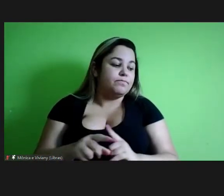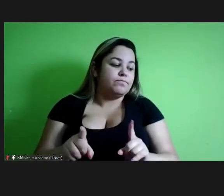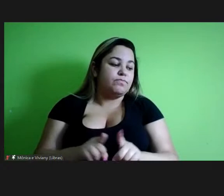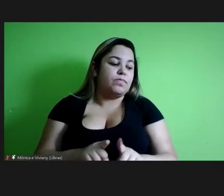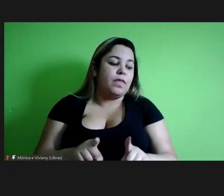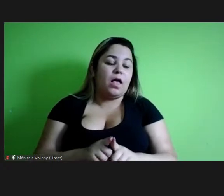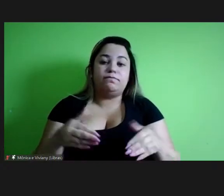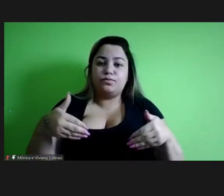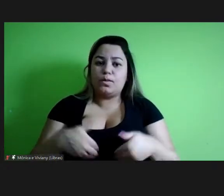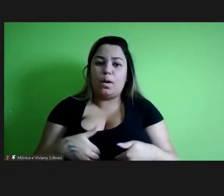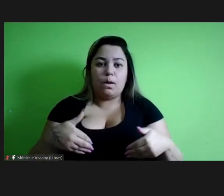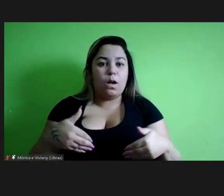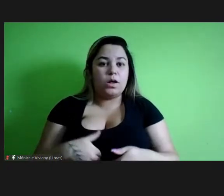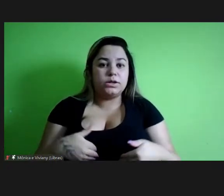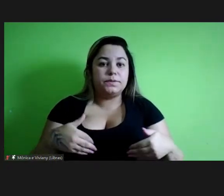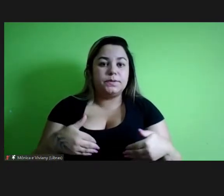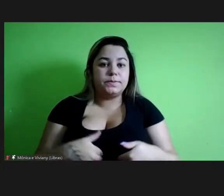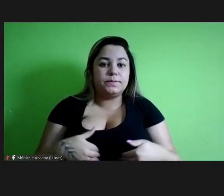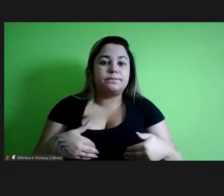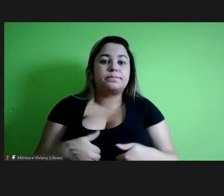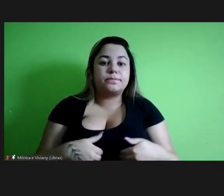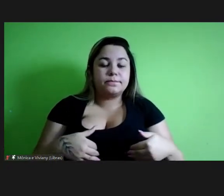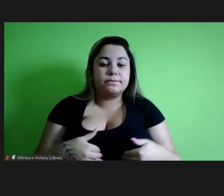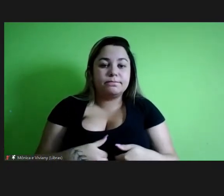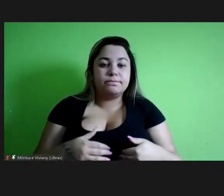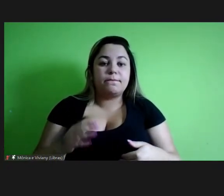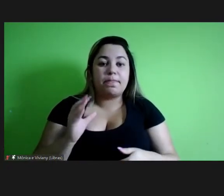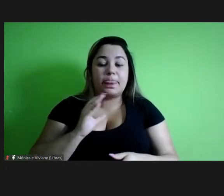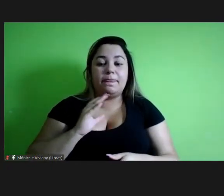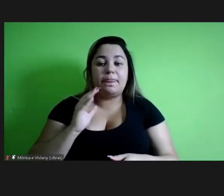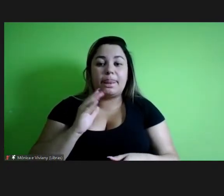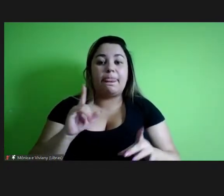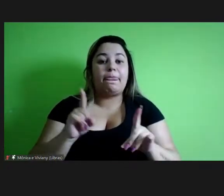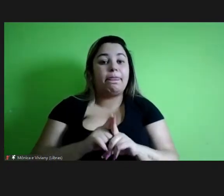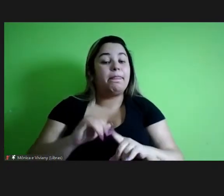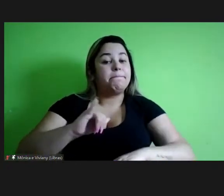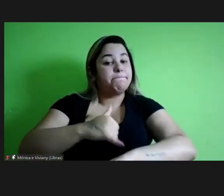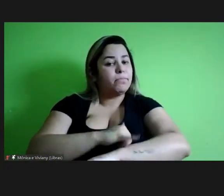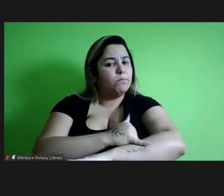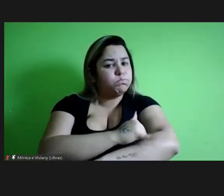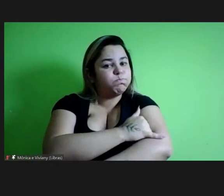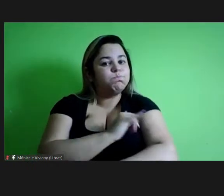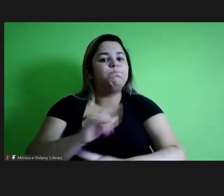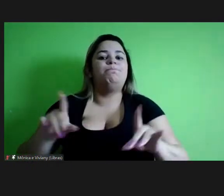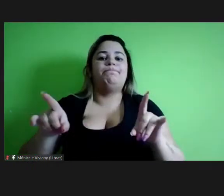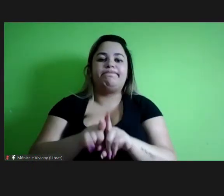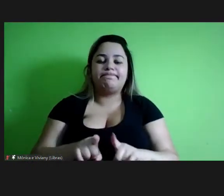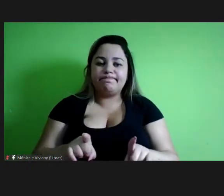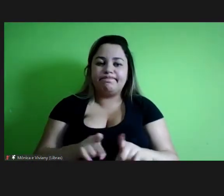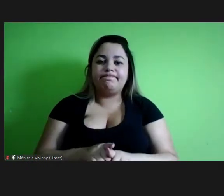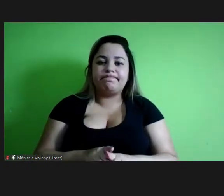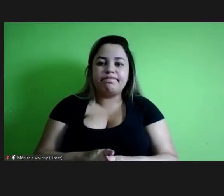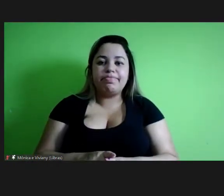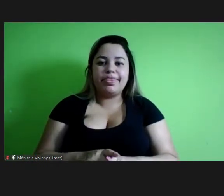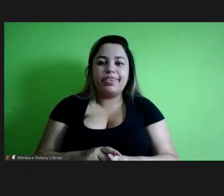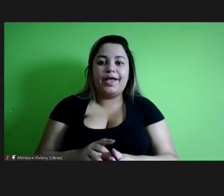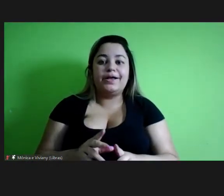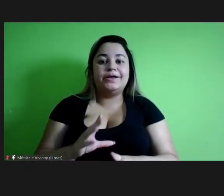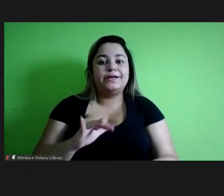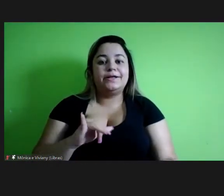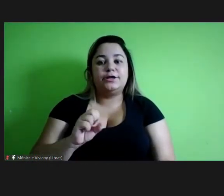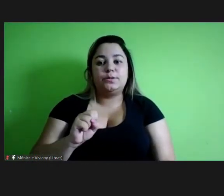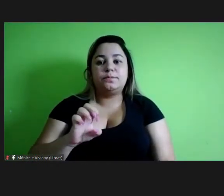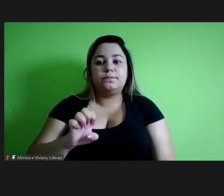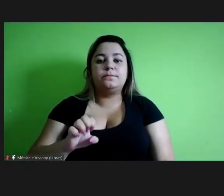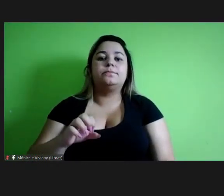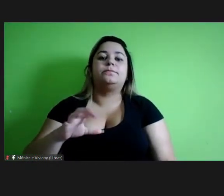fome. Relativamente mais. And another one that is more recent, that is the issue of the obesity and the weight and the